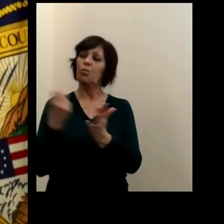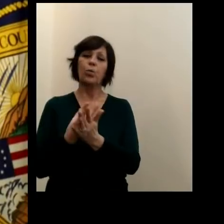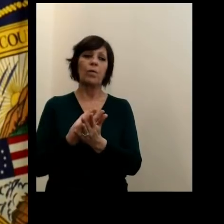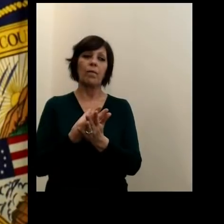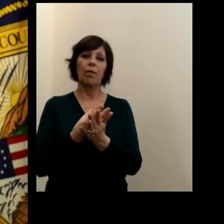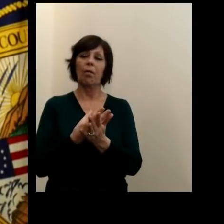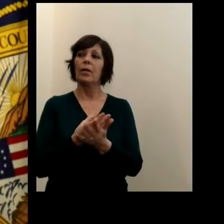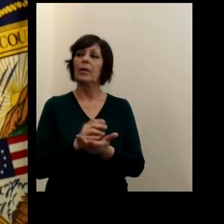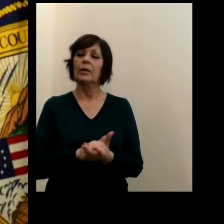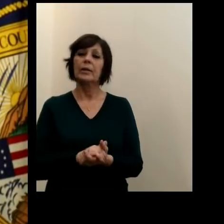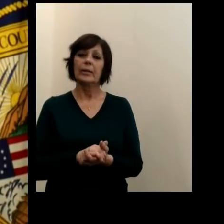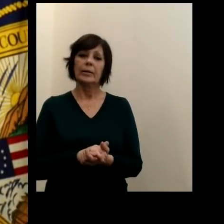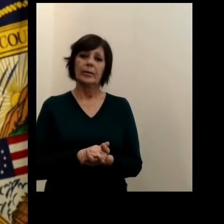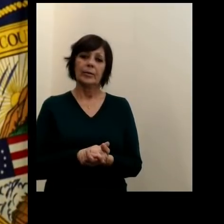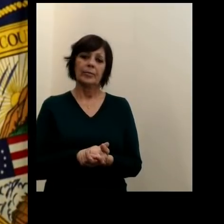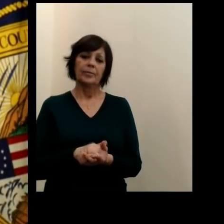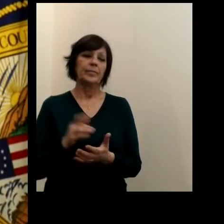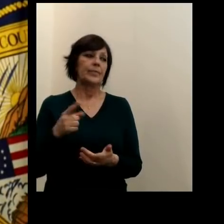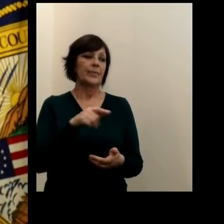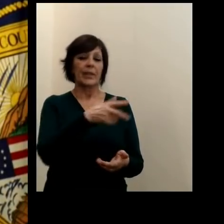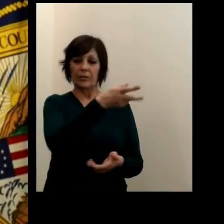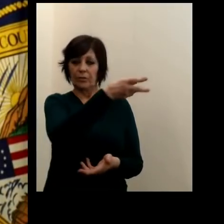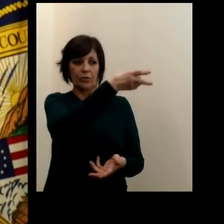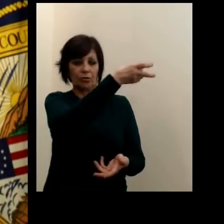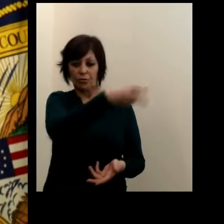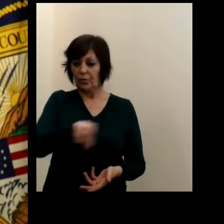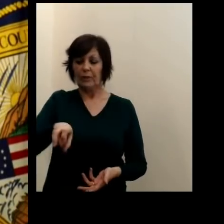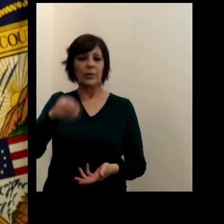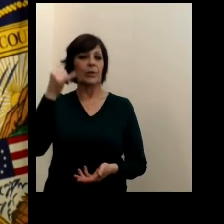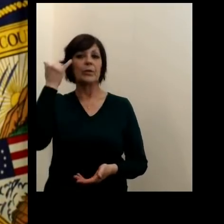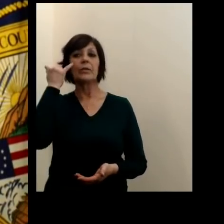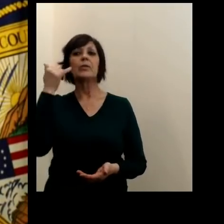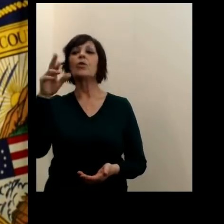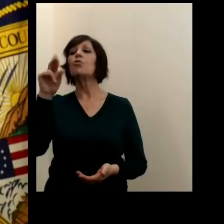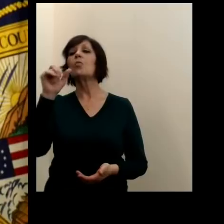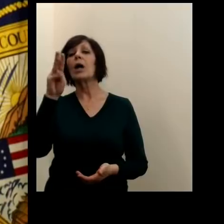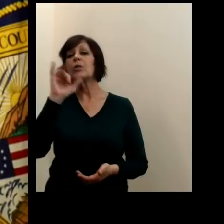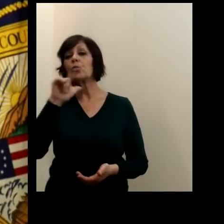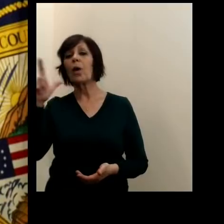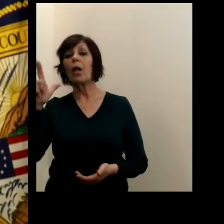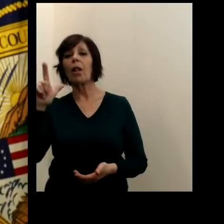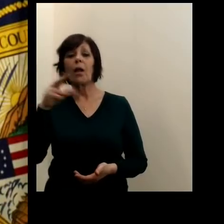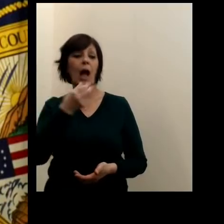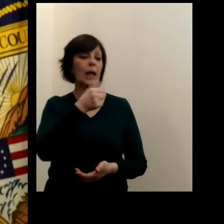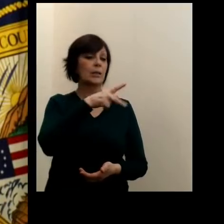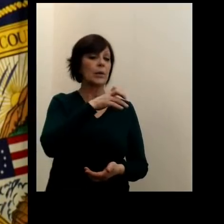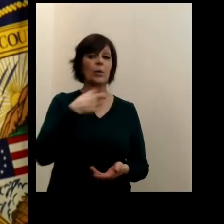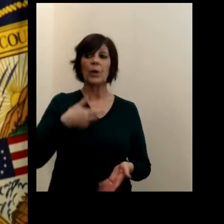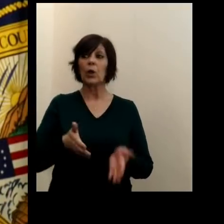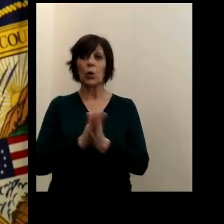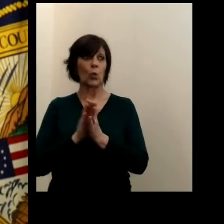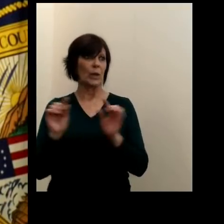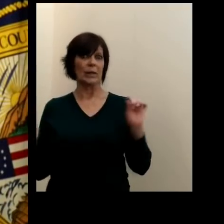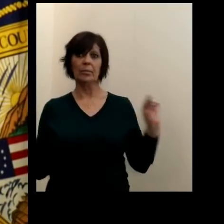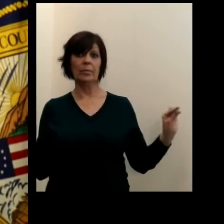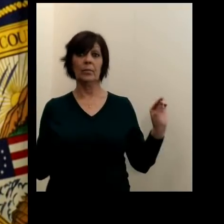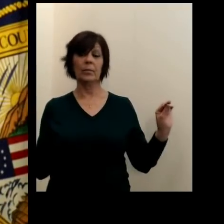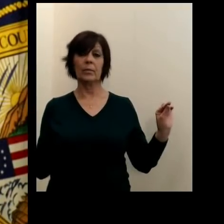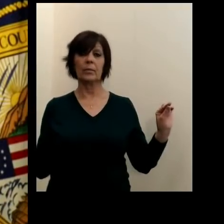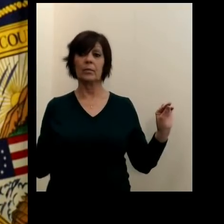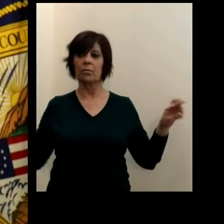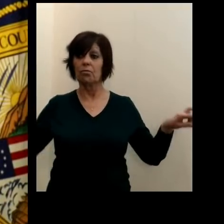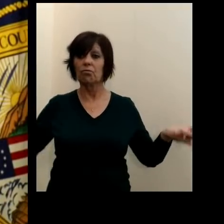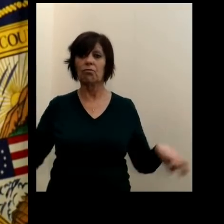to come through before they can be transferred. So the doses that we're getting from Roswell Park and Hospice, we requested those in the